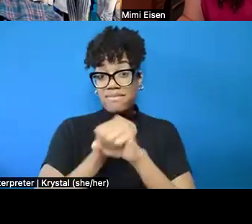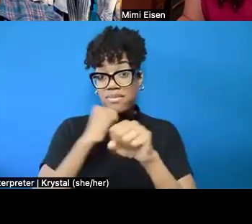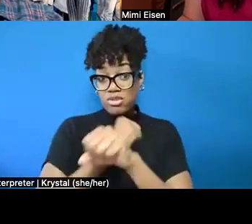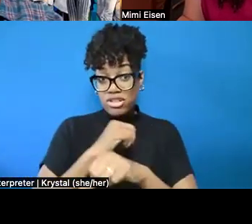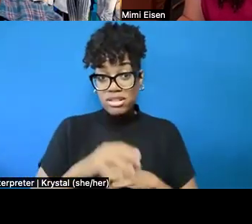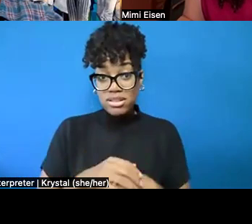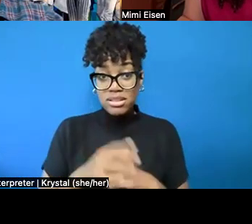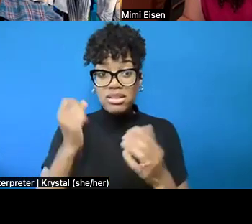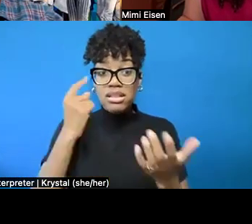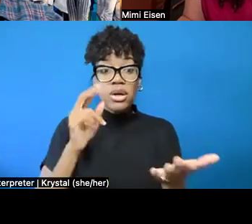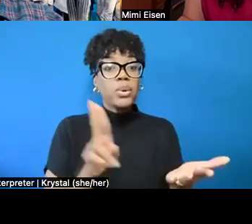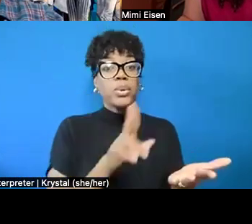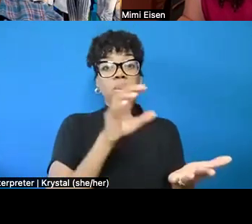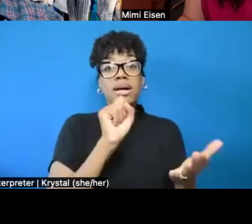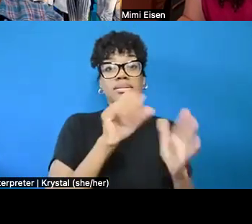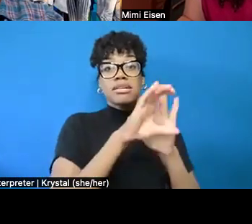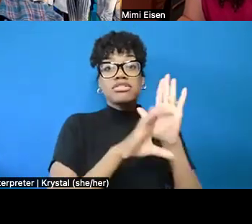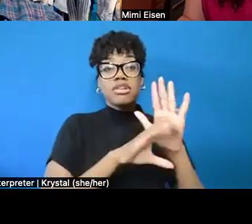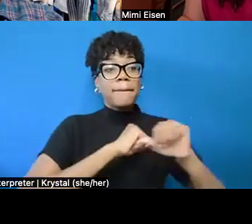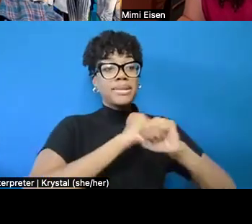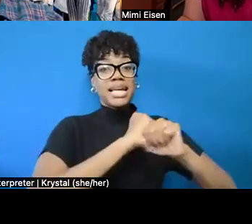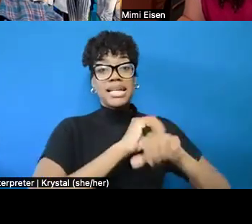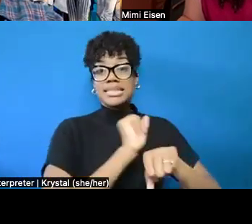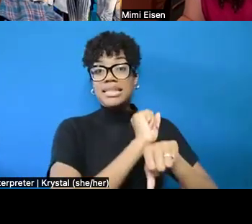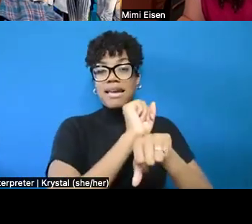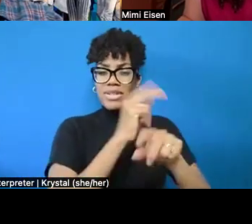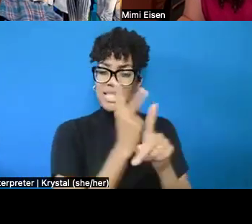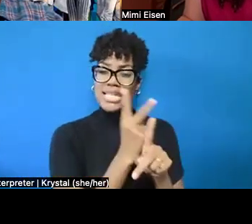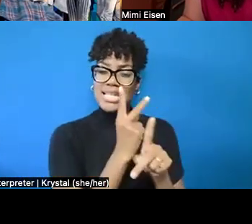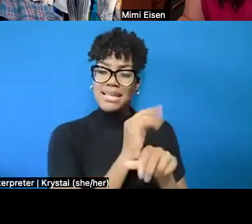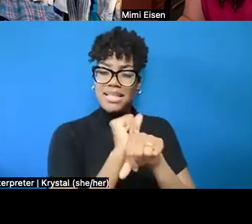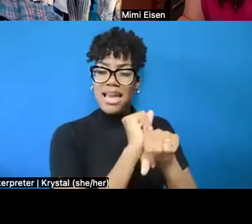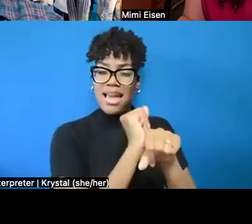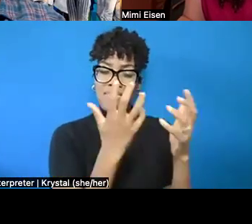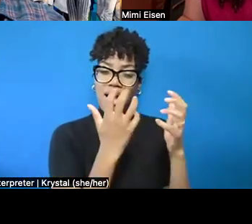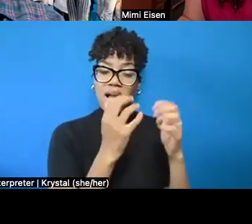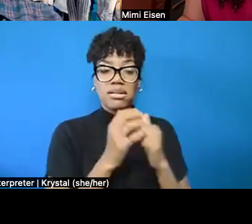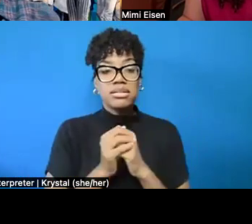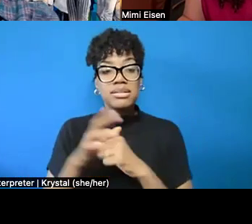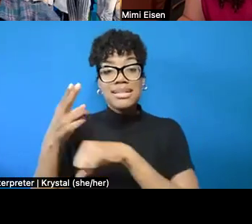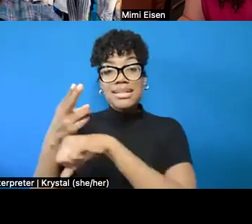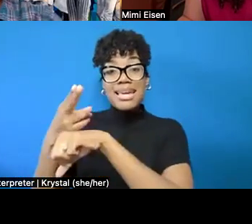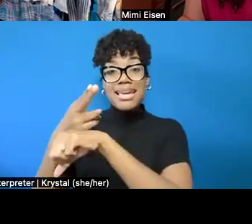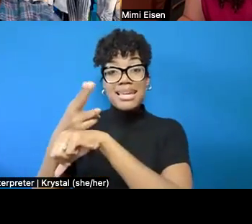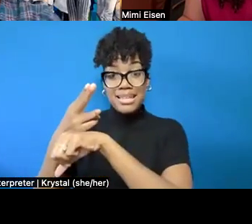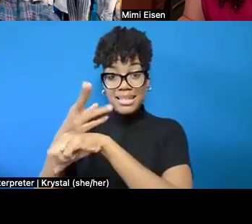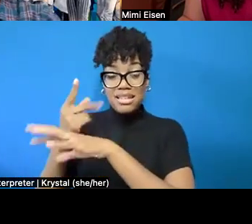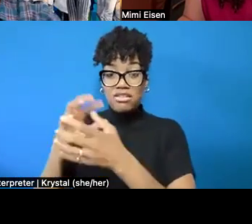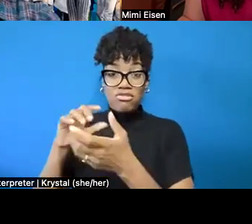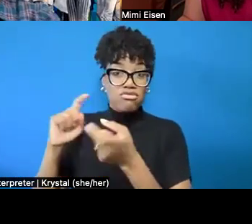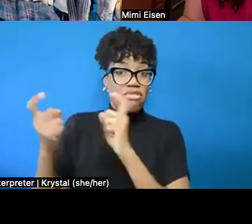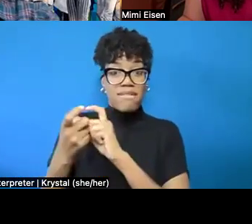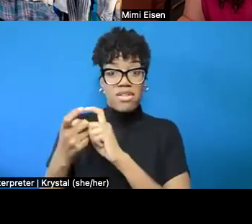Haitian Constitution declared slavery is forever abolished, right? The Haitian Revolution